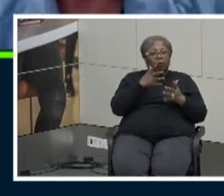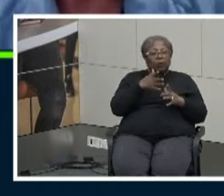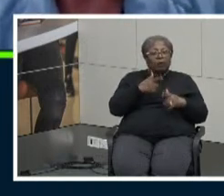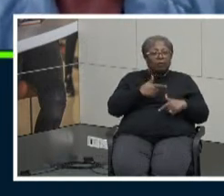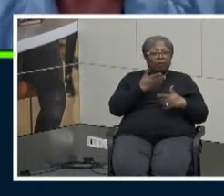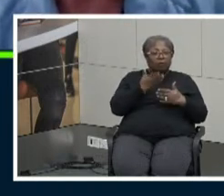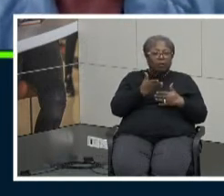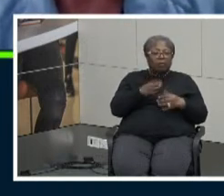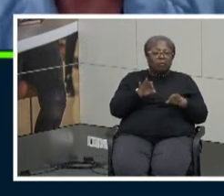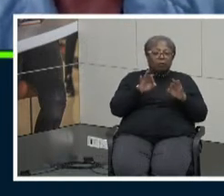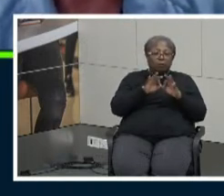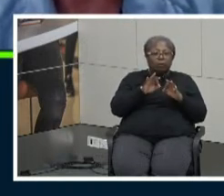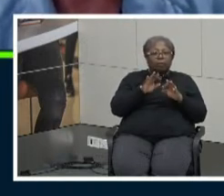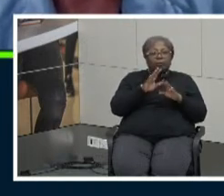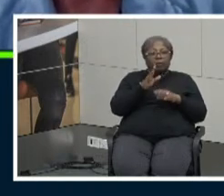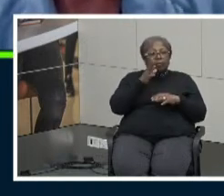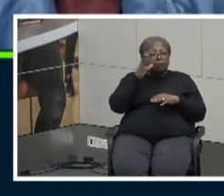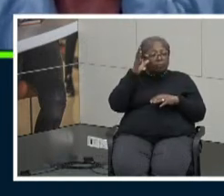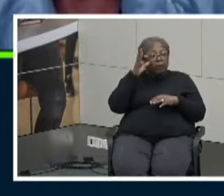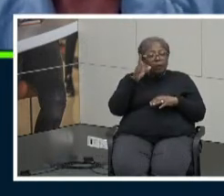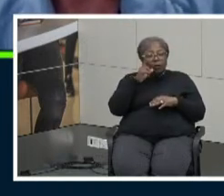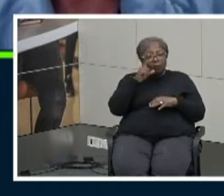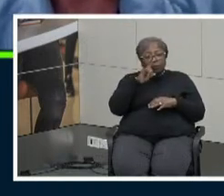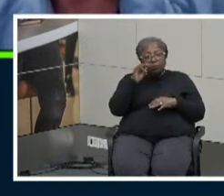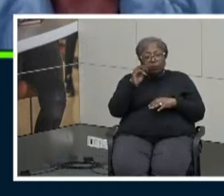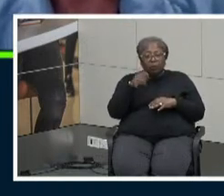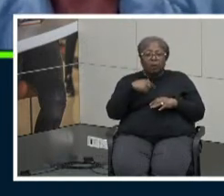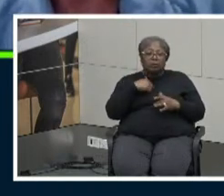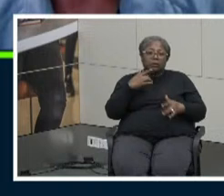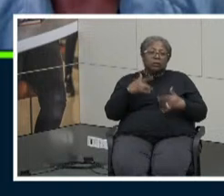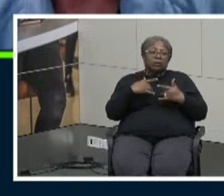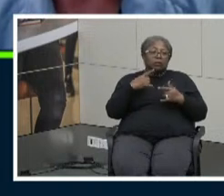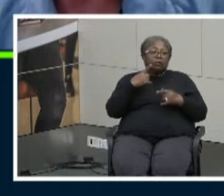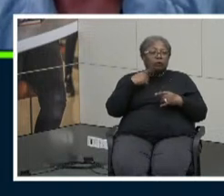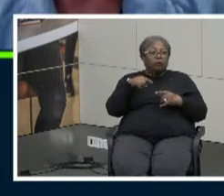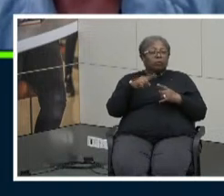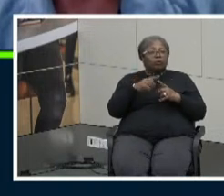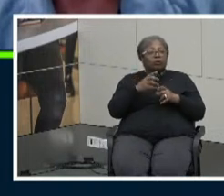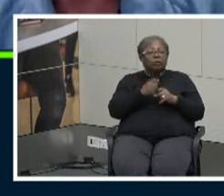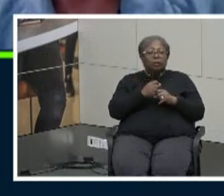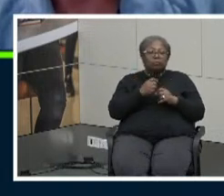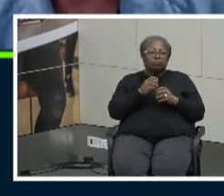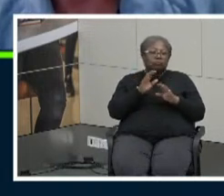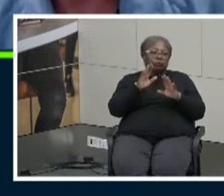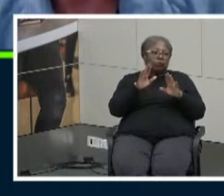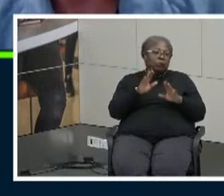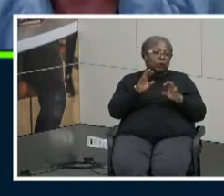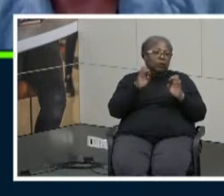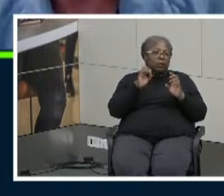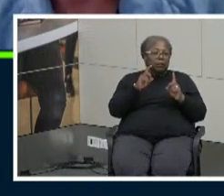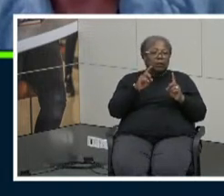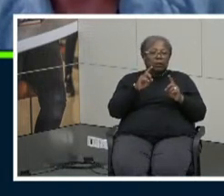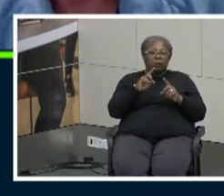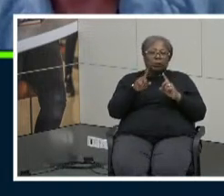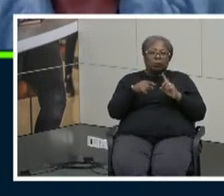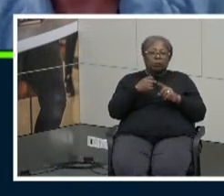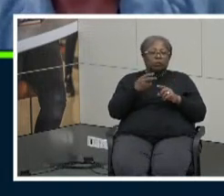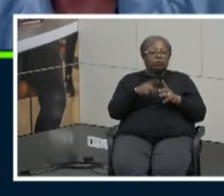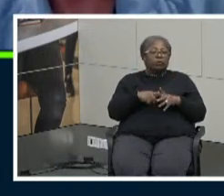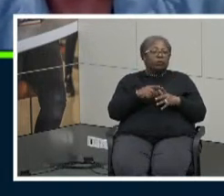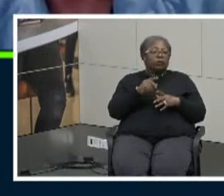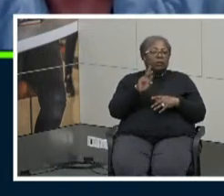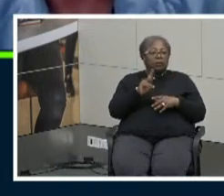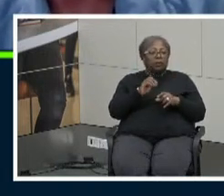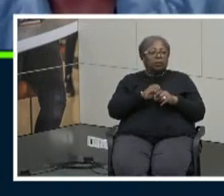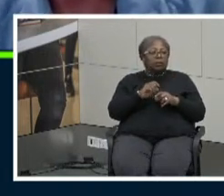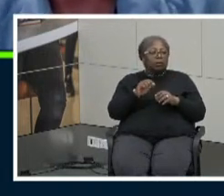transition parent of a child own to Helms I'm excited for her to receive a rich and unique educational experience at Helms when she starts kindergarten August I